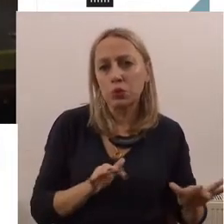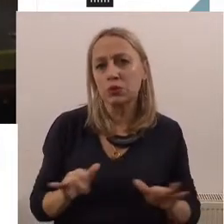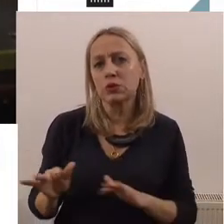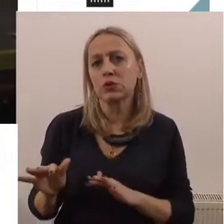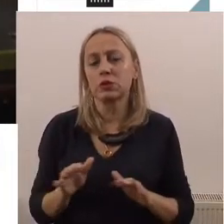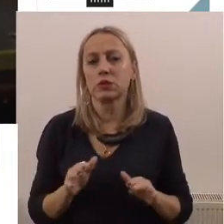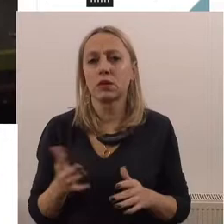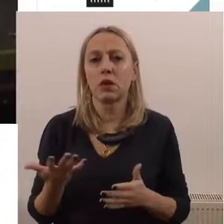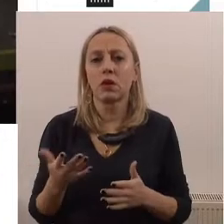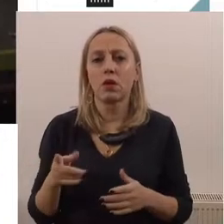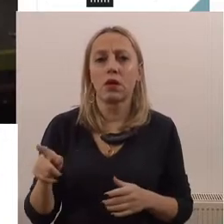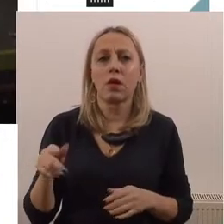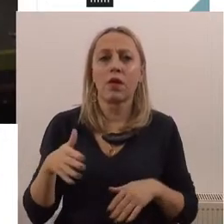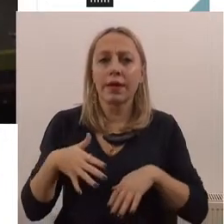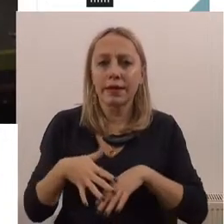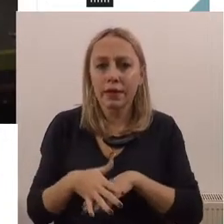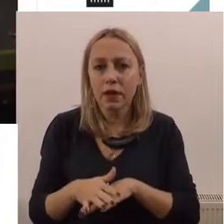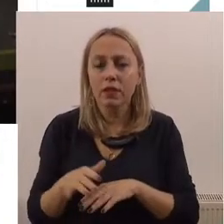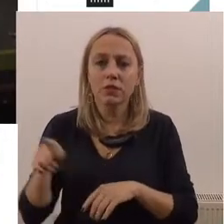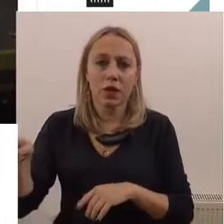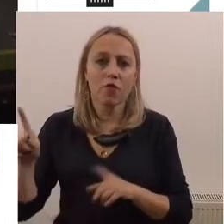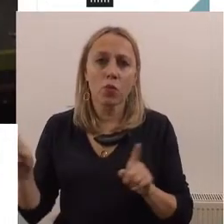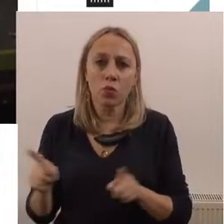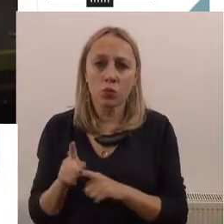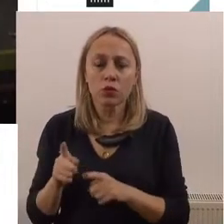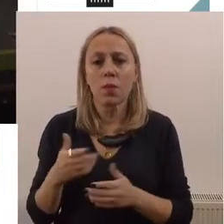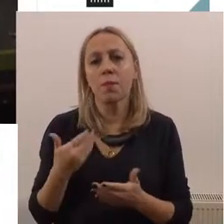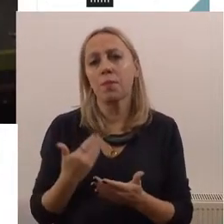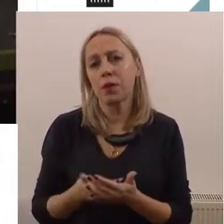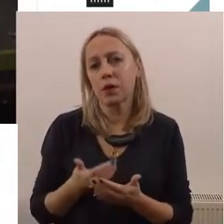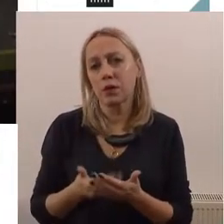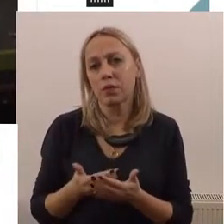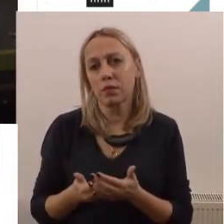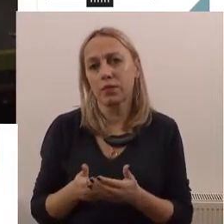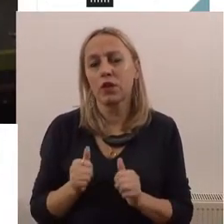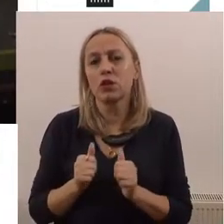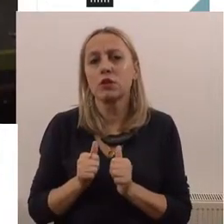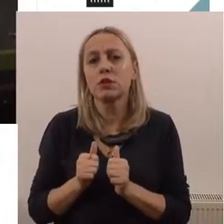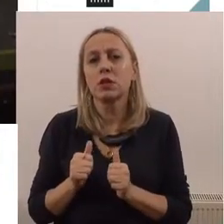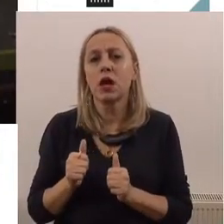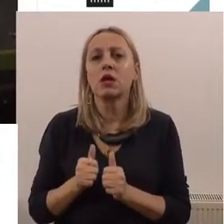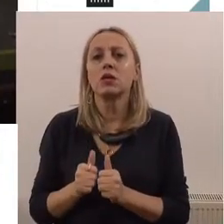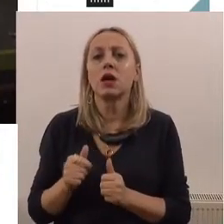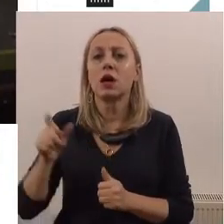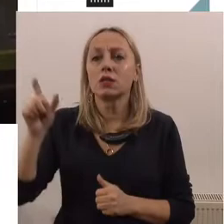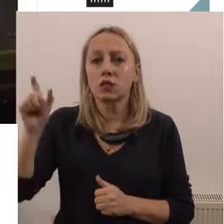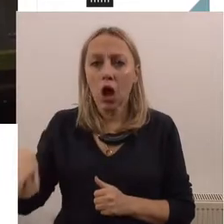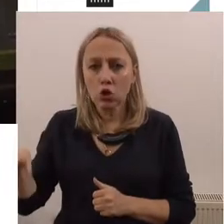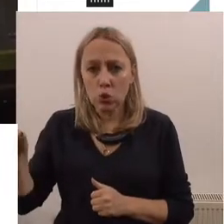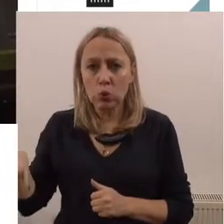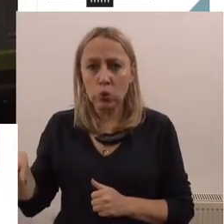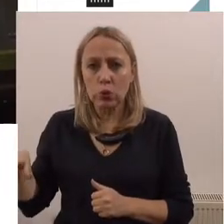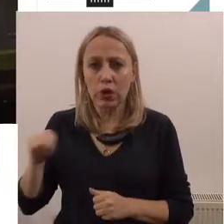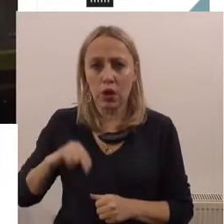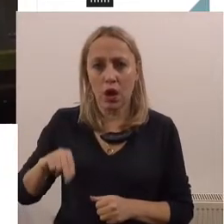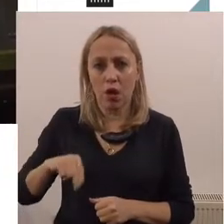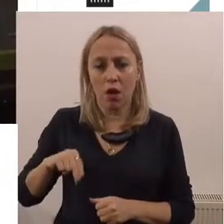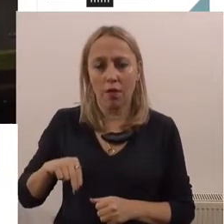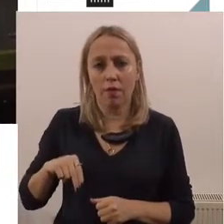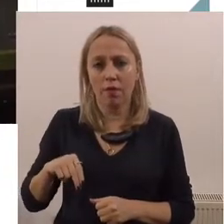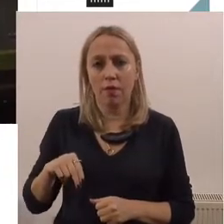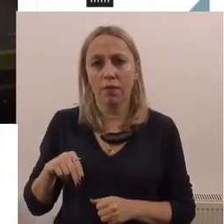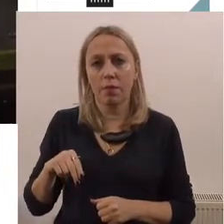for the institution and processes leading to inclusivity in institutions